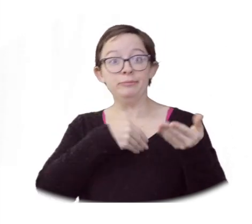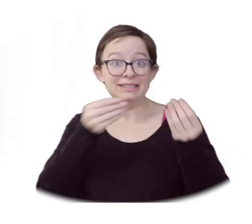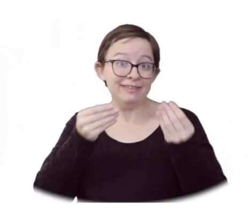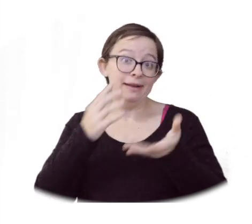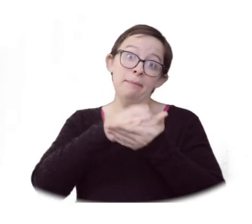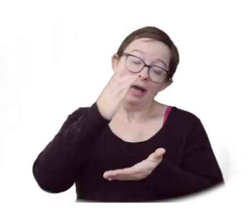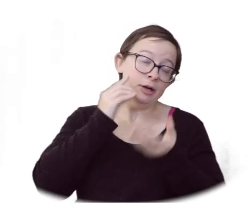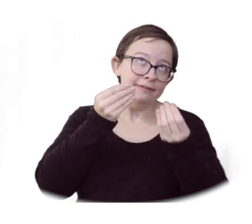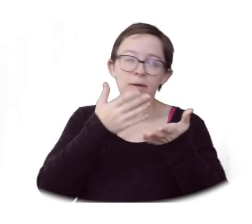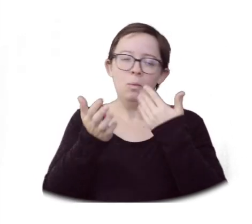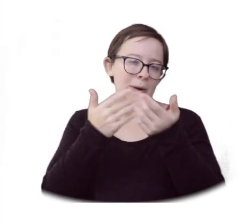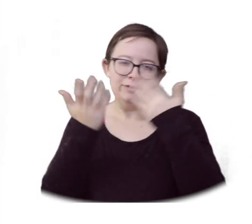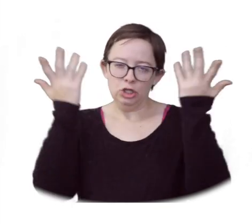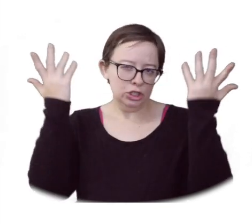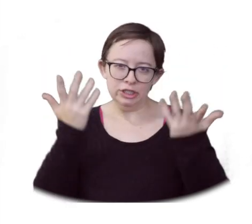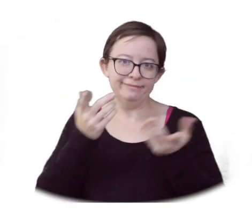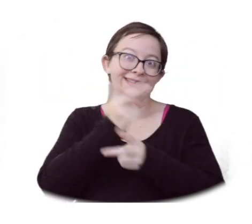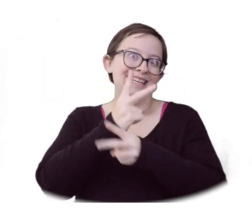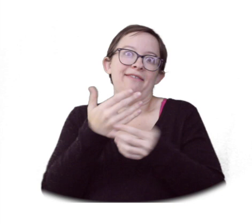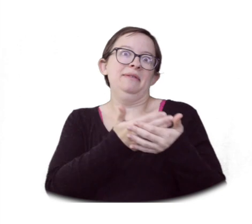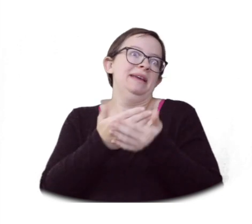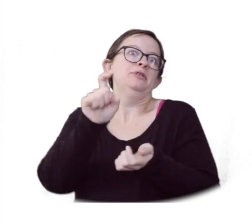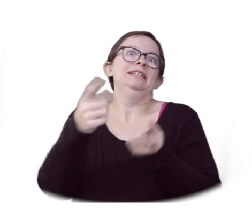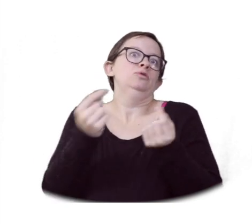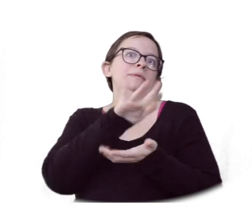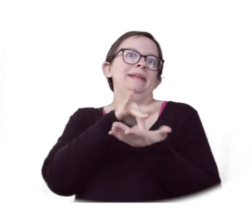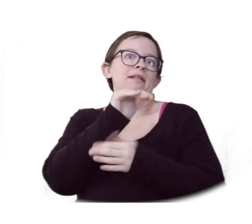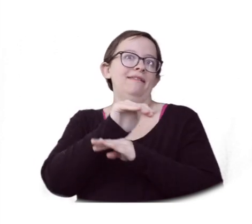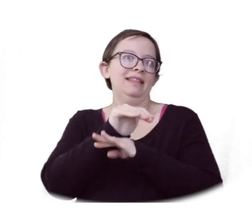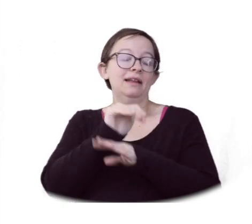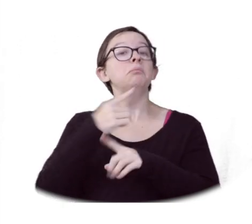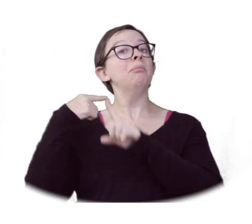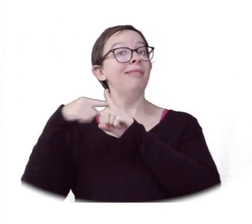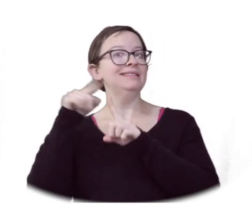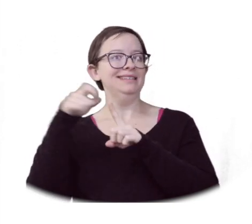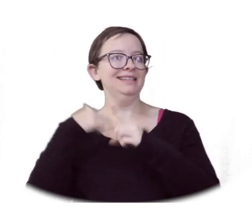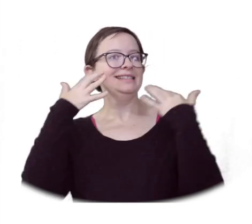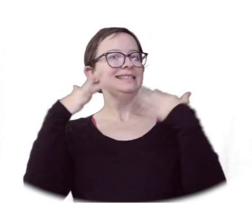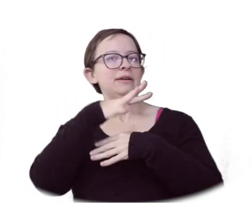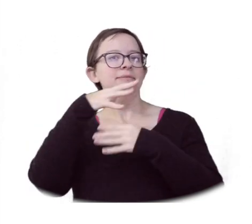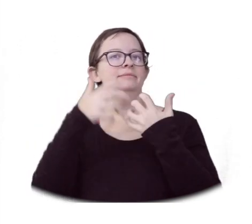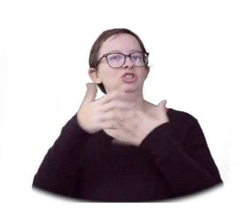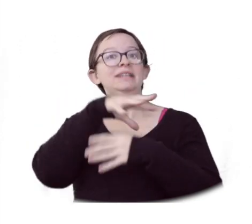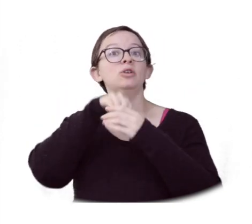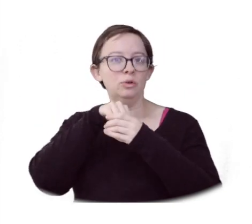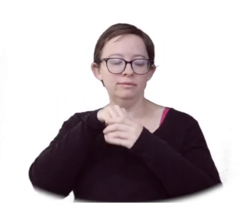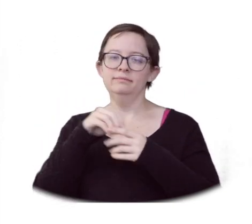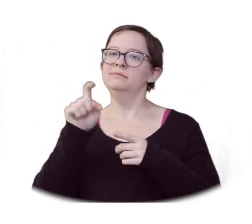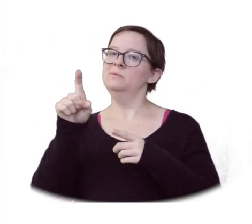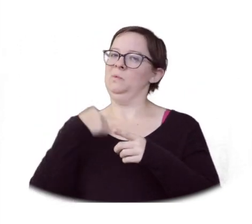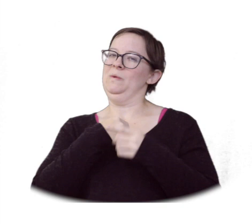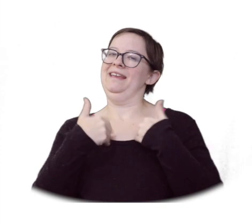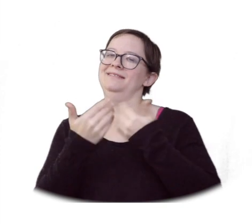do breastfeeding or bottle feeding or whatever sort of, taking care of the baby that you have to do in the middle of the night. And this one has the sound machine